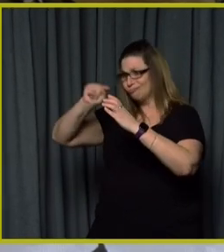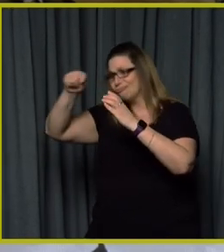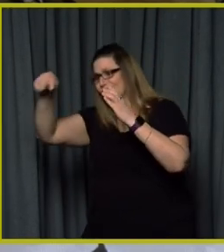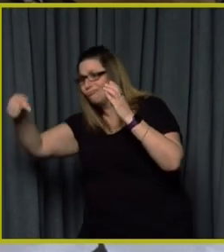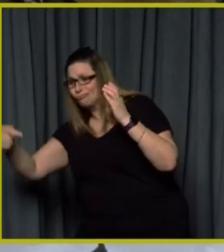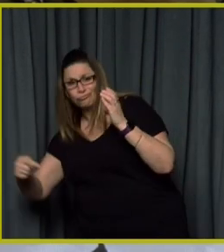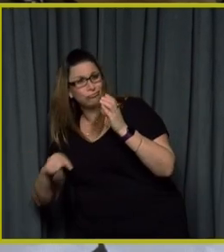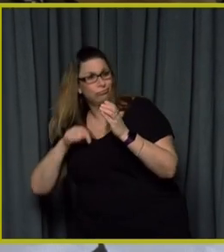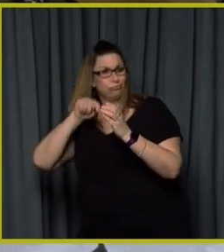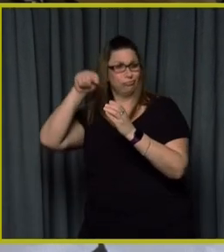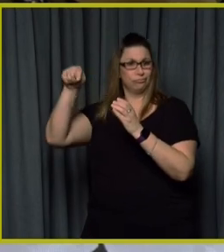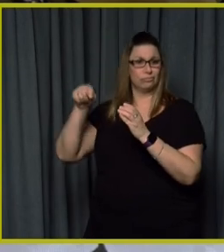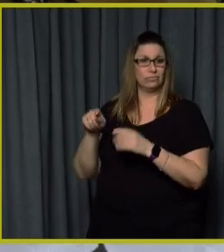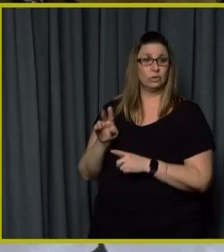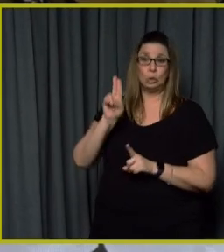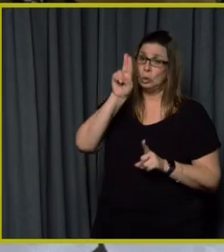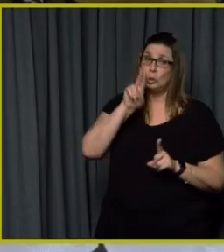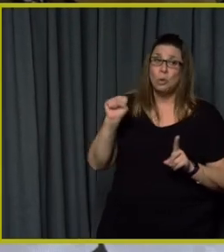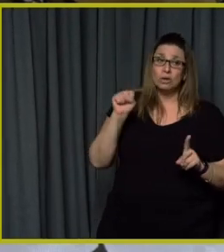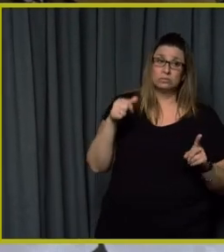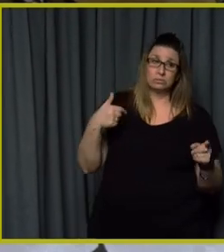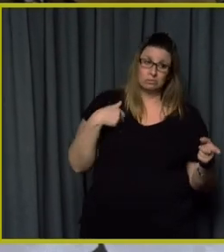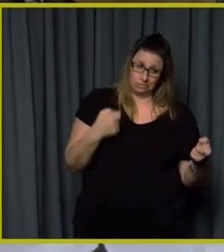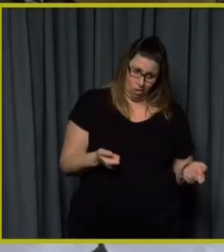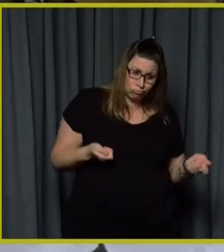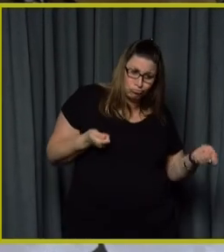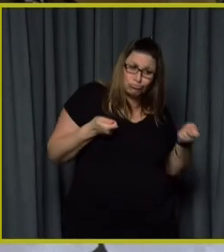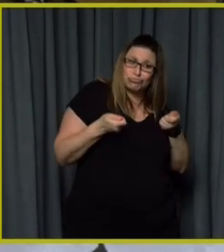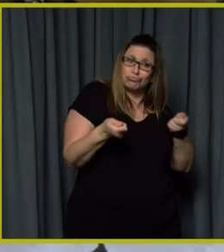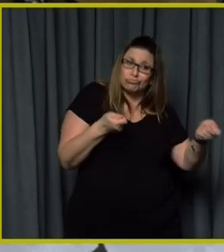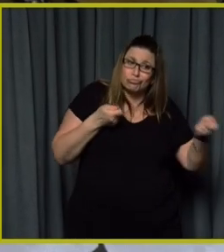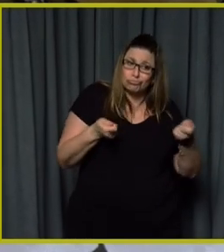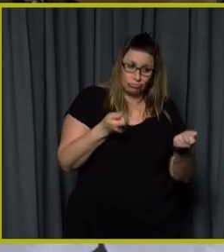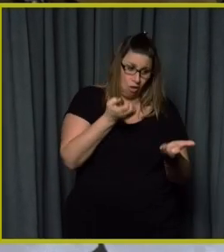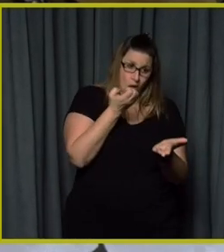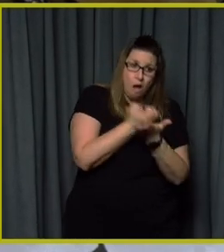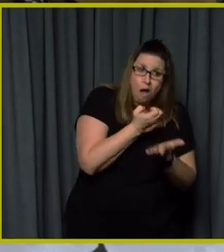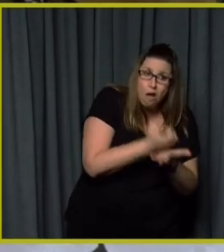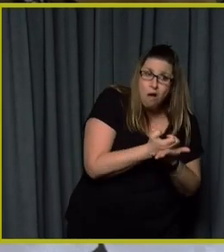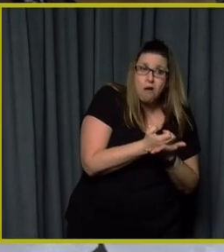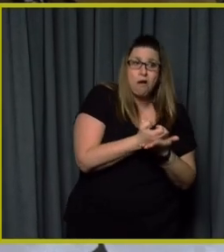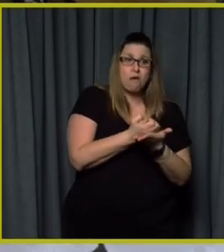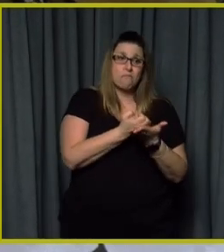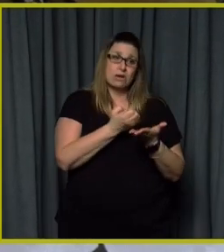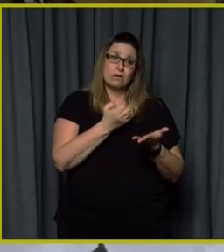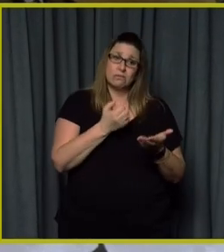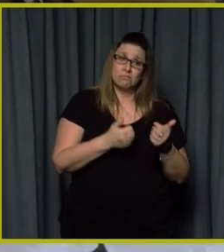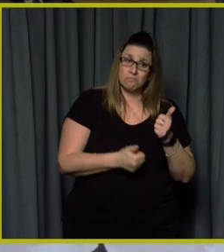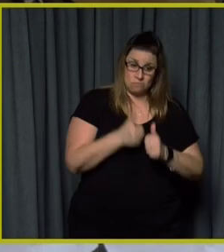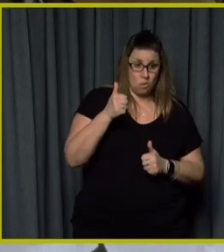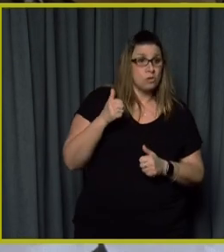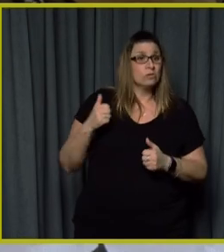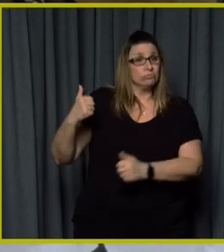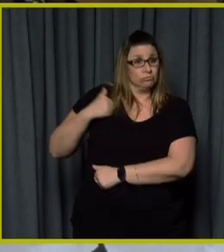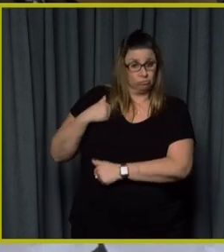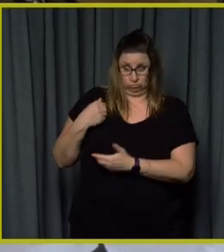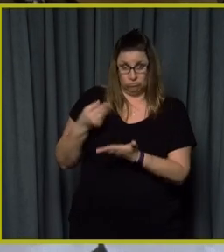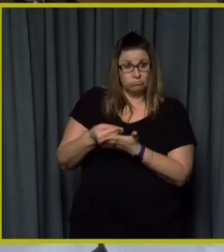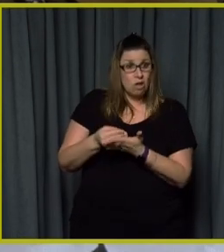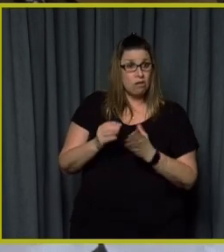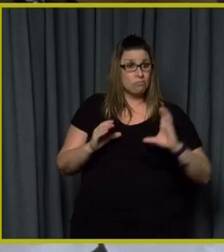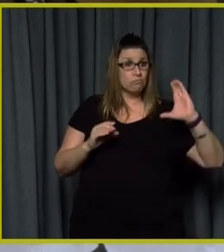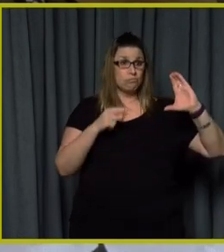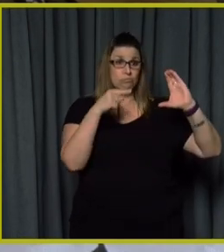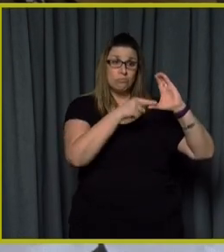continuous access to foreign resources and markets. Most of the military budget is used not to fight wars, but to exercise soft power